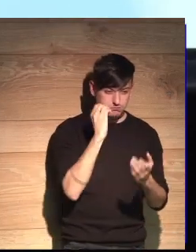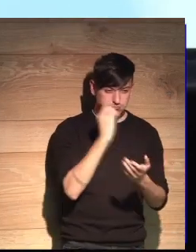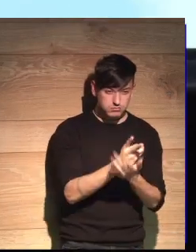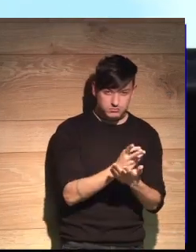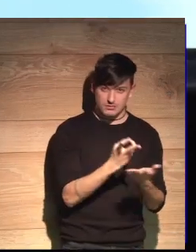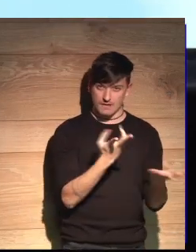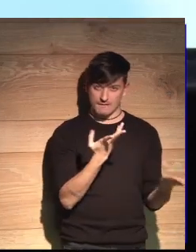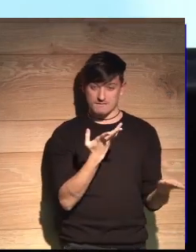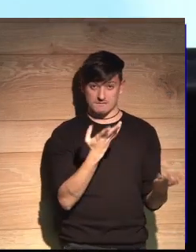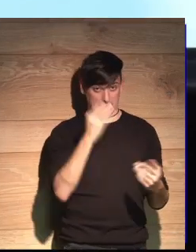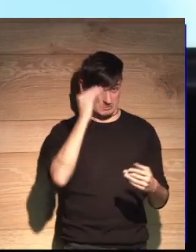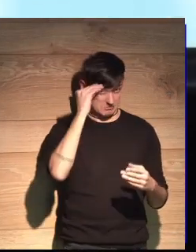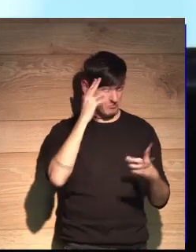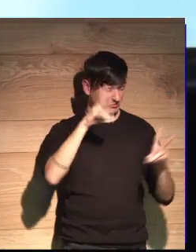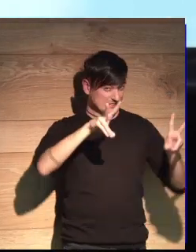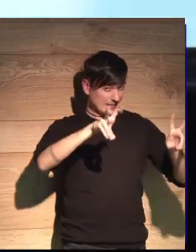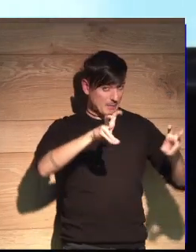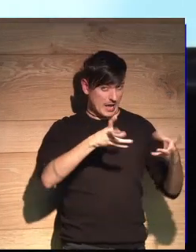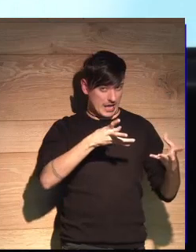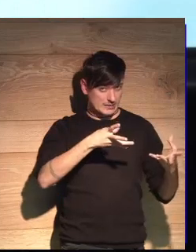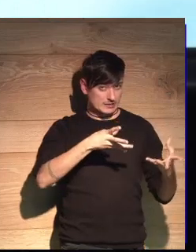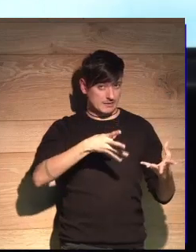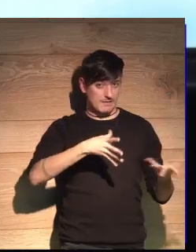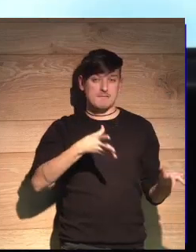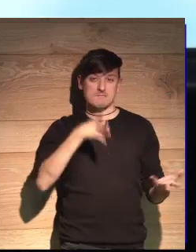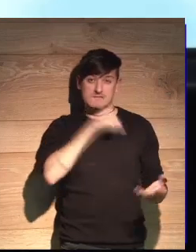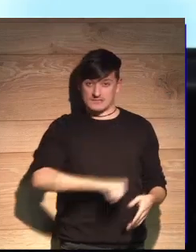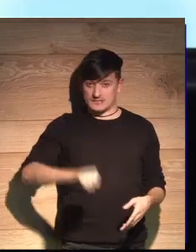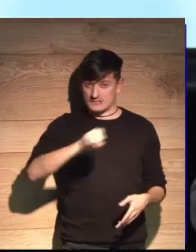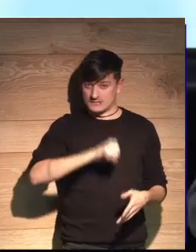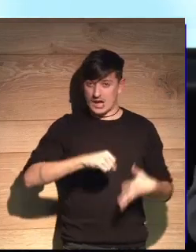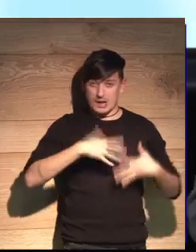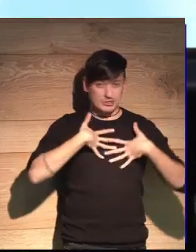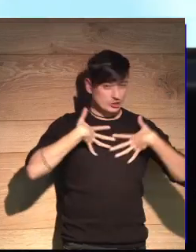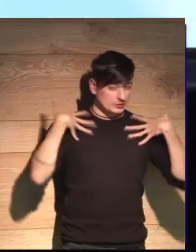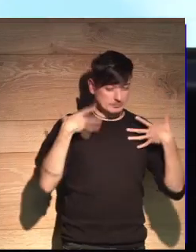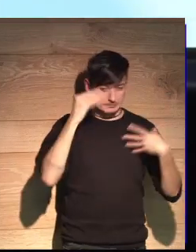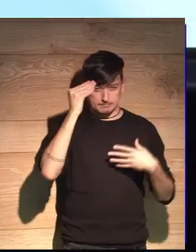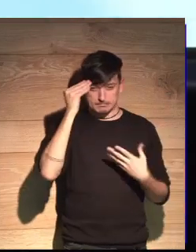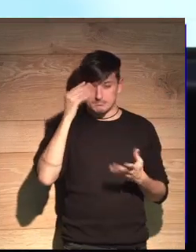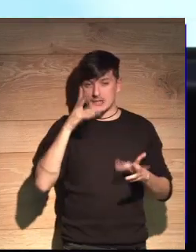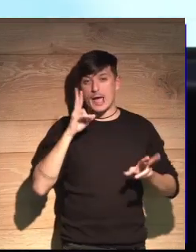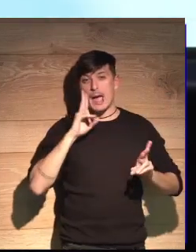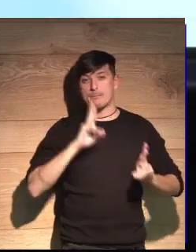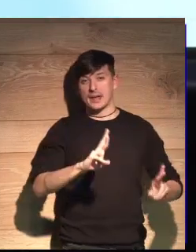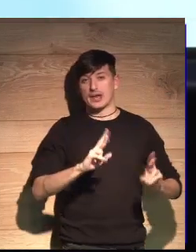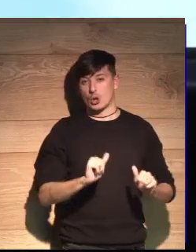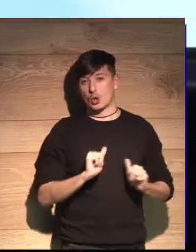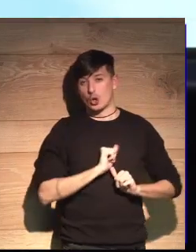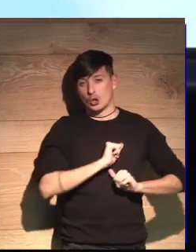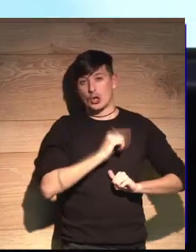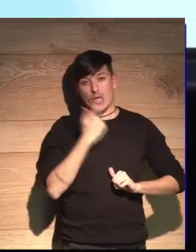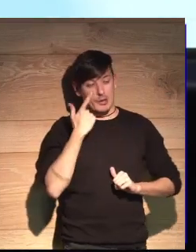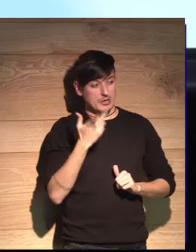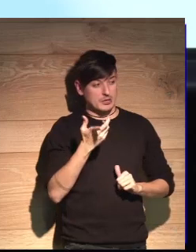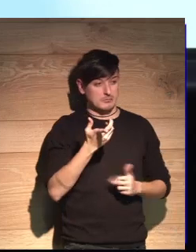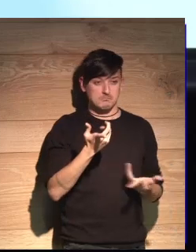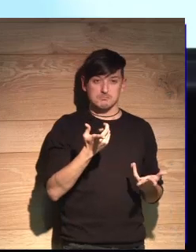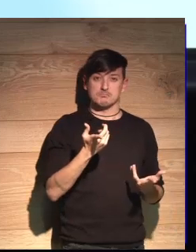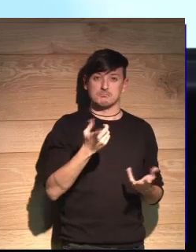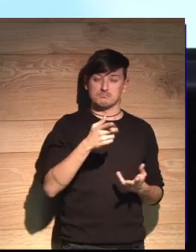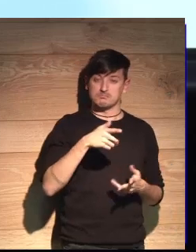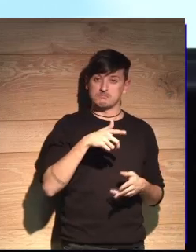get prepared to tackle that. I think these are really amazing subjects. I hope they're all interesting to you and that they will